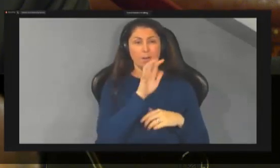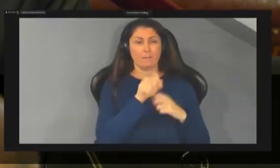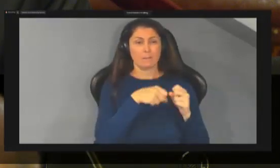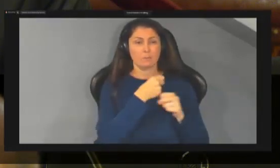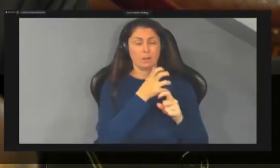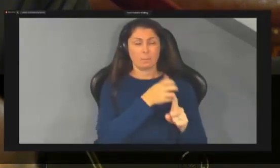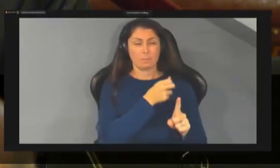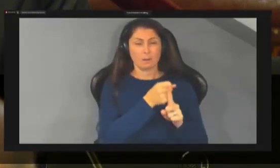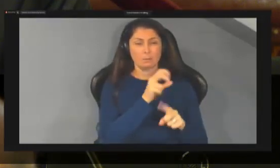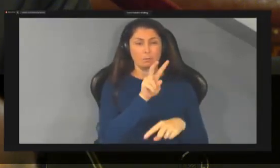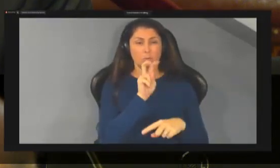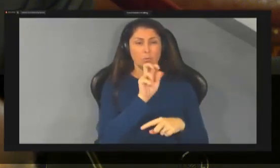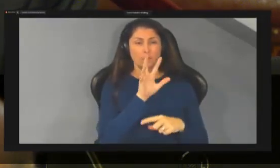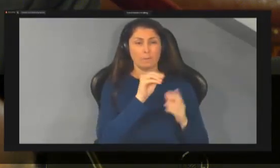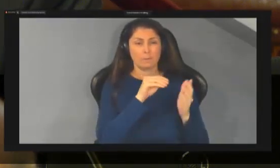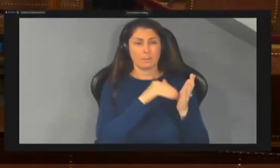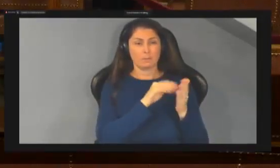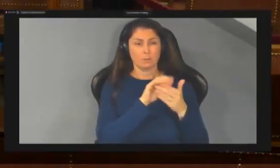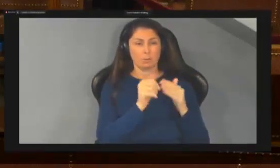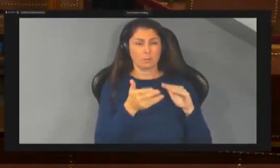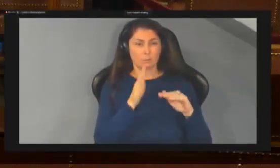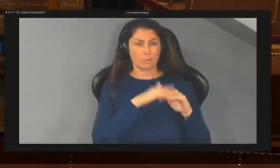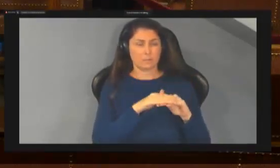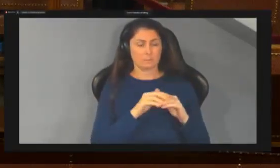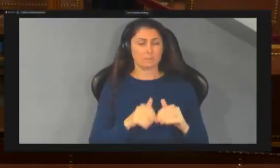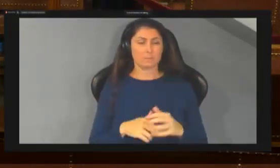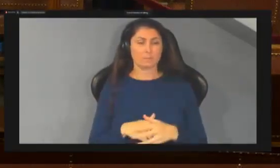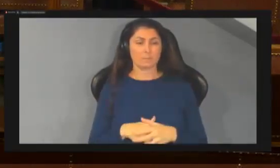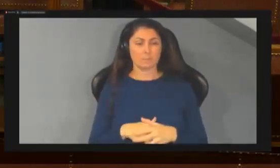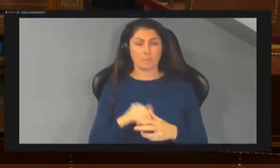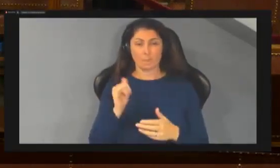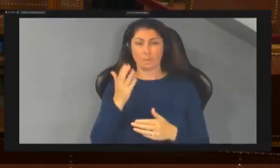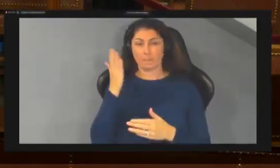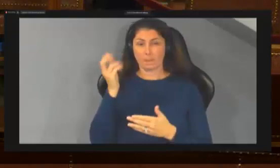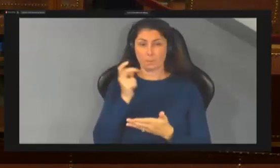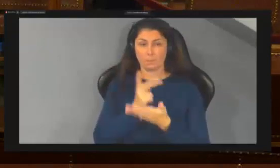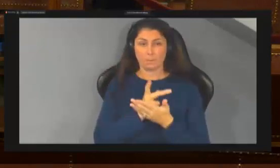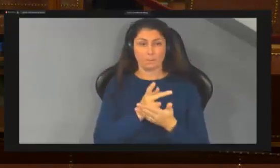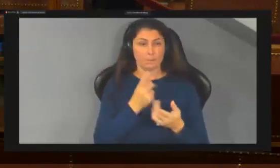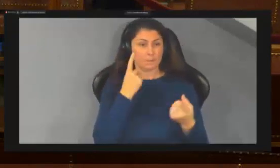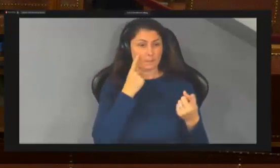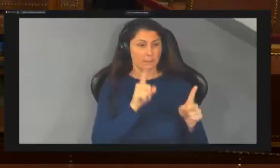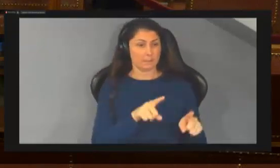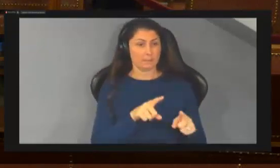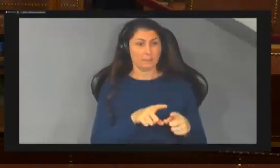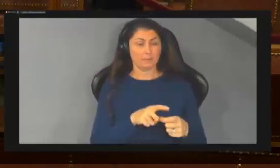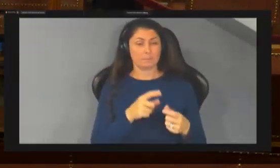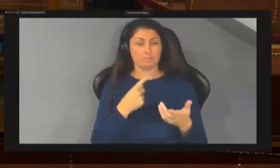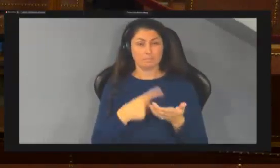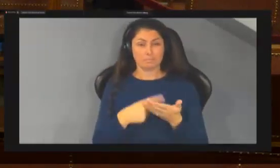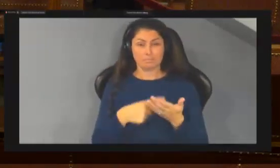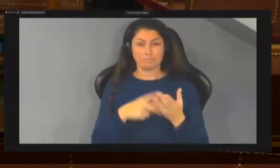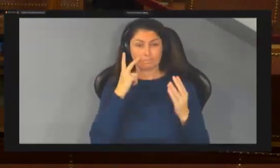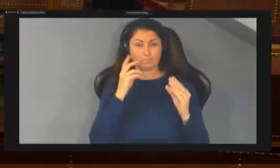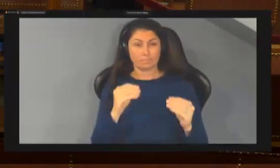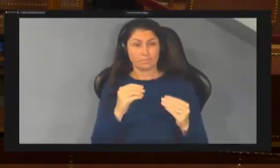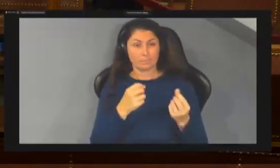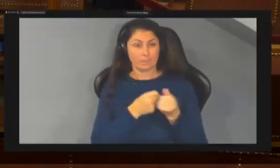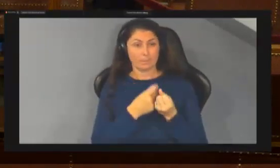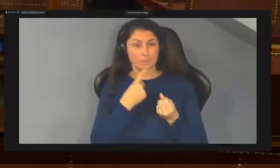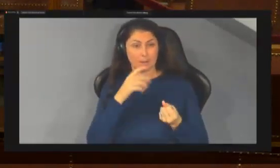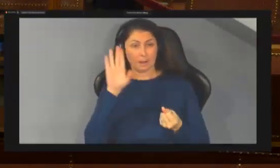of $250,000 increase. Motion to approve. Second. Any discussion? Seeing none, all those in favor say